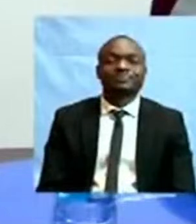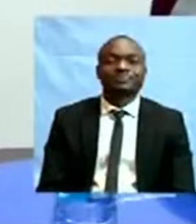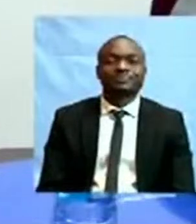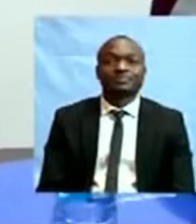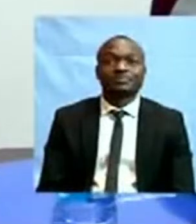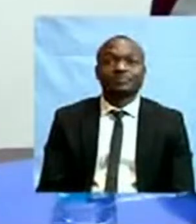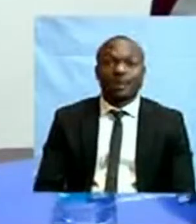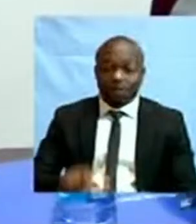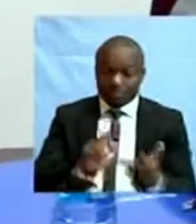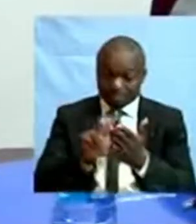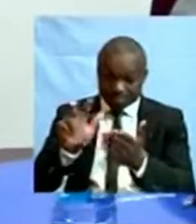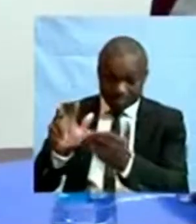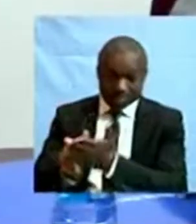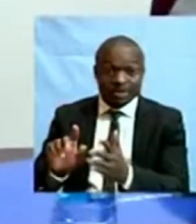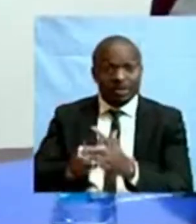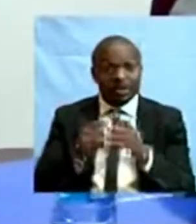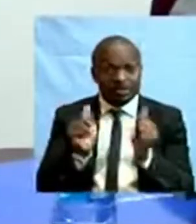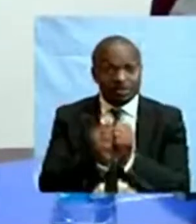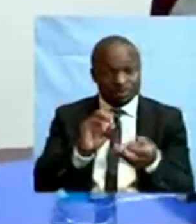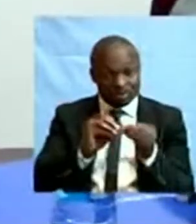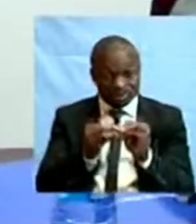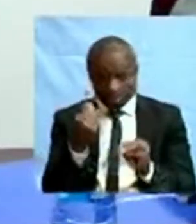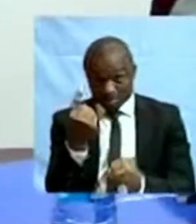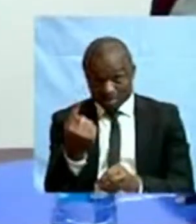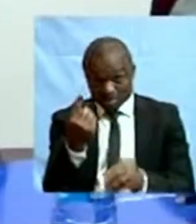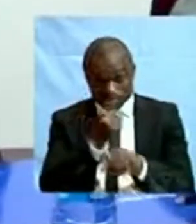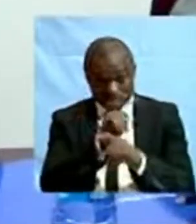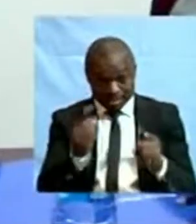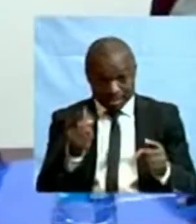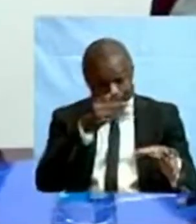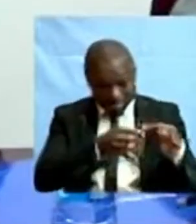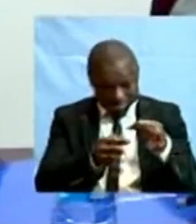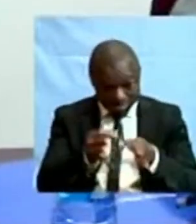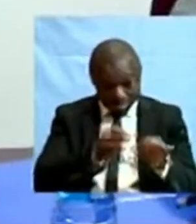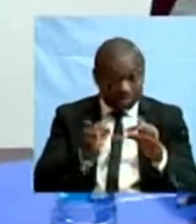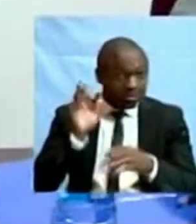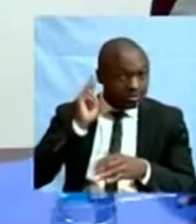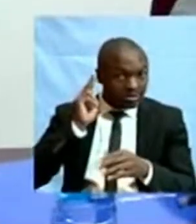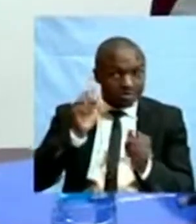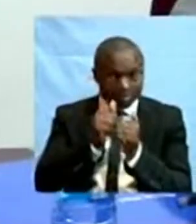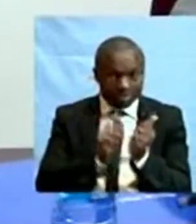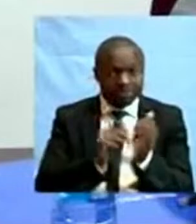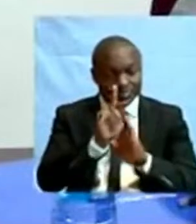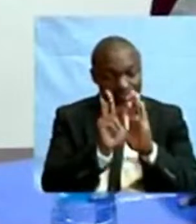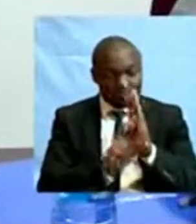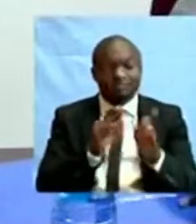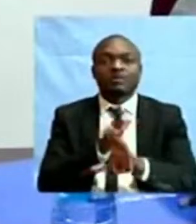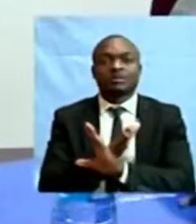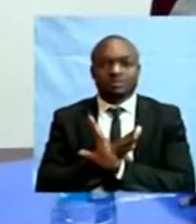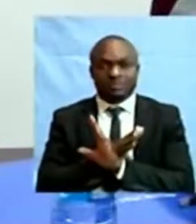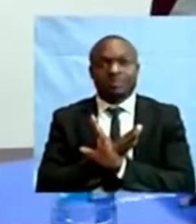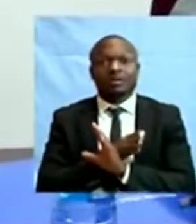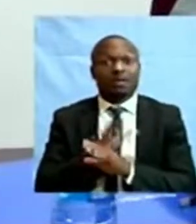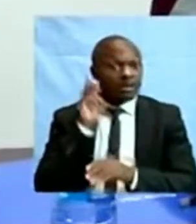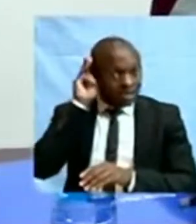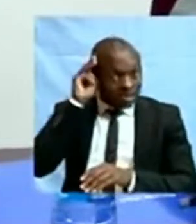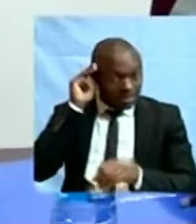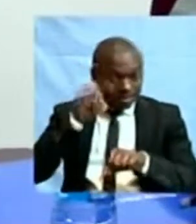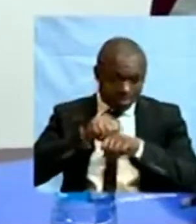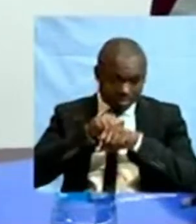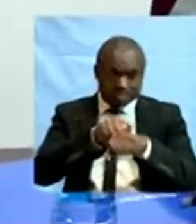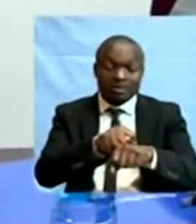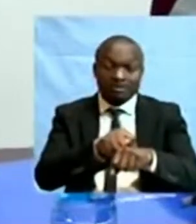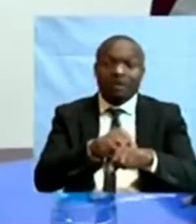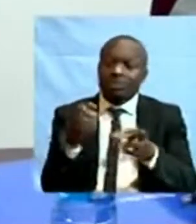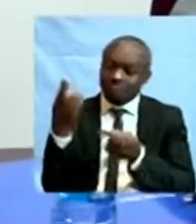Possible ramification, and we start with number 1, just to lay the background in terms of policy. In Zambia, Ministry of Transport and Logistics